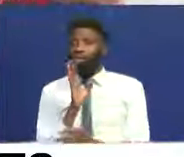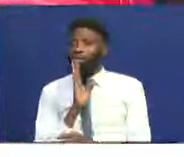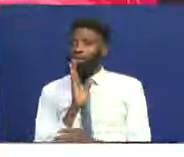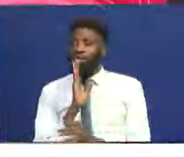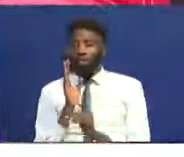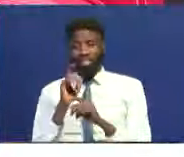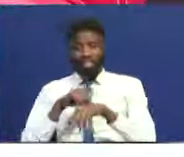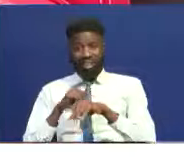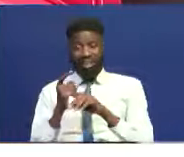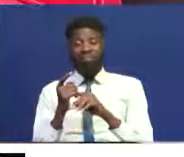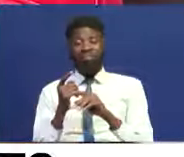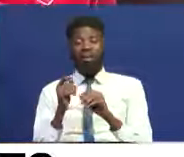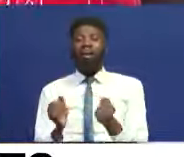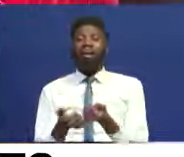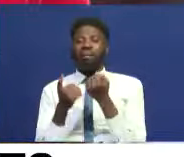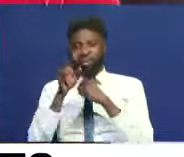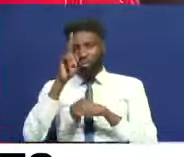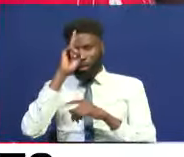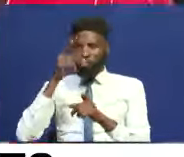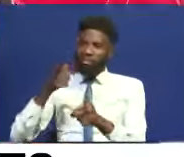protests.